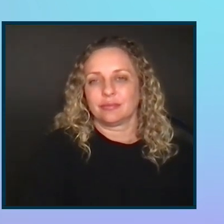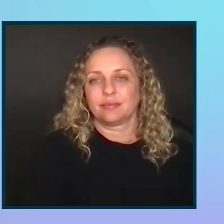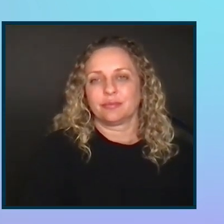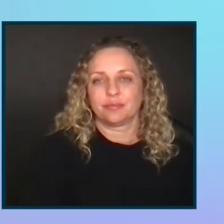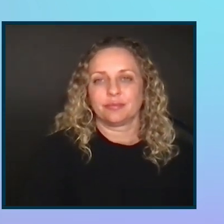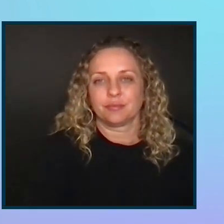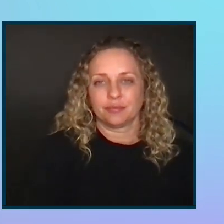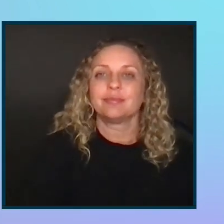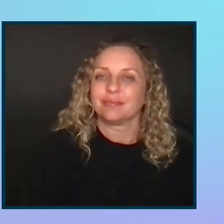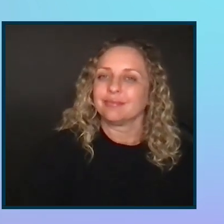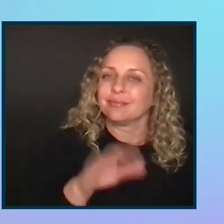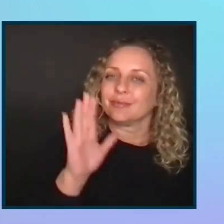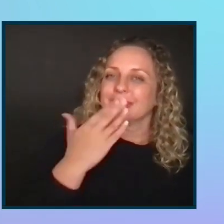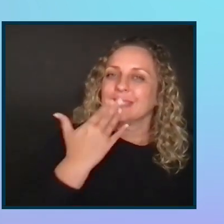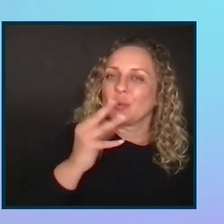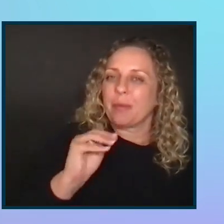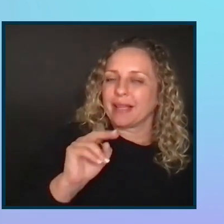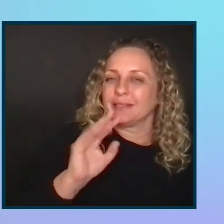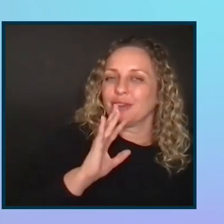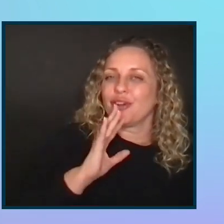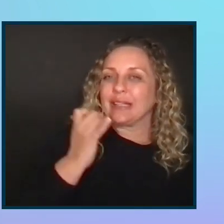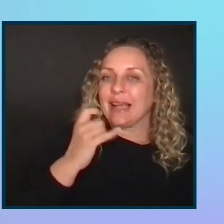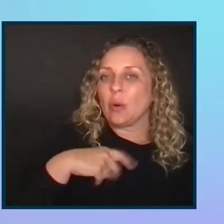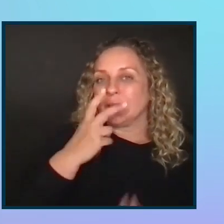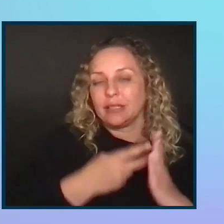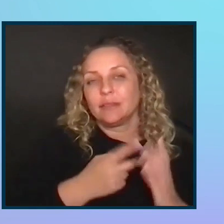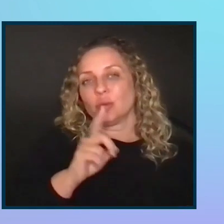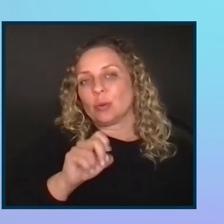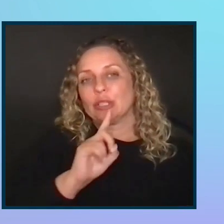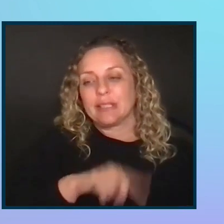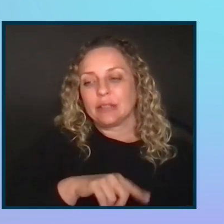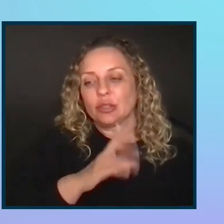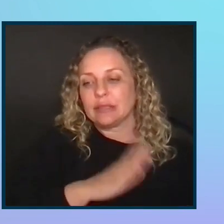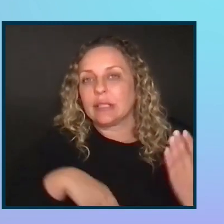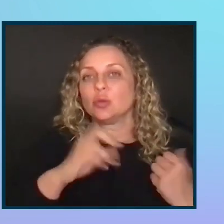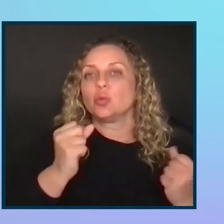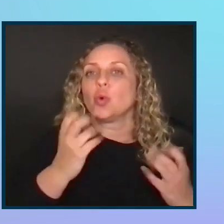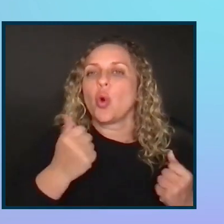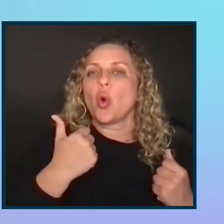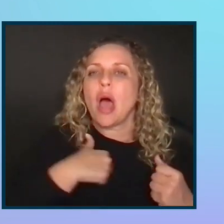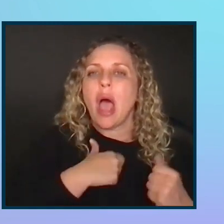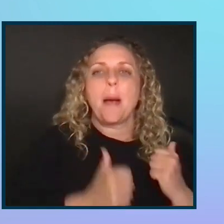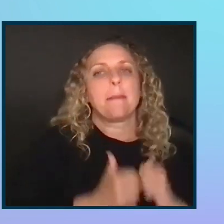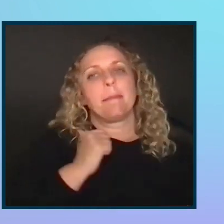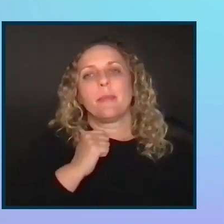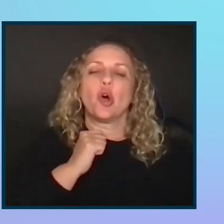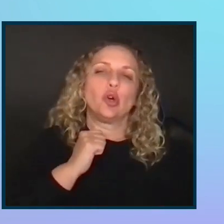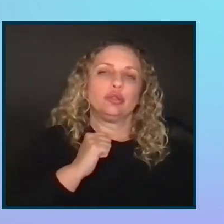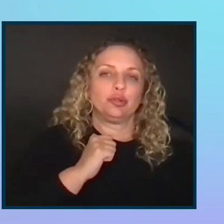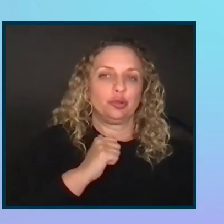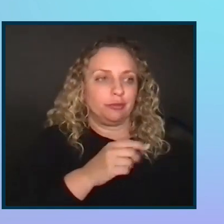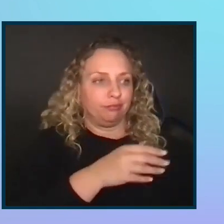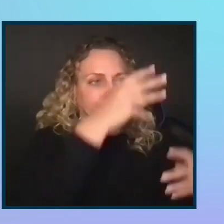Great. Well, thank you so much. With that, we'll dive into the Q&A section. So our most upvoted